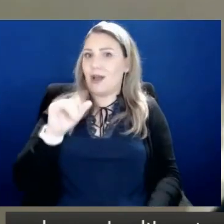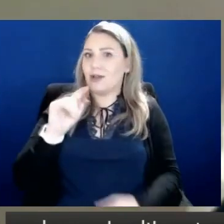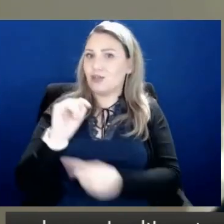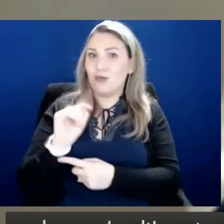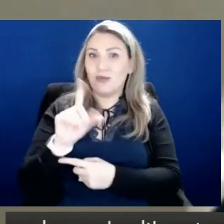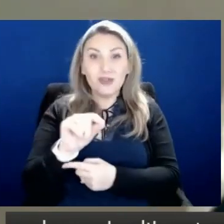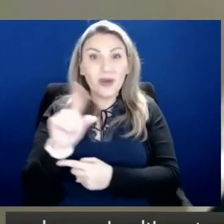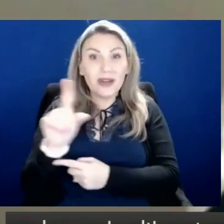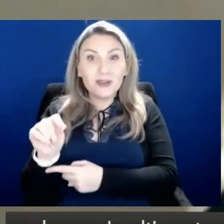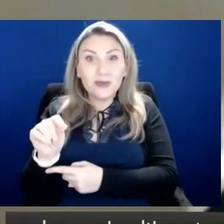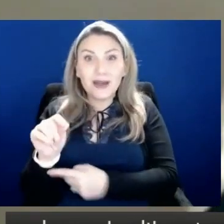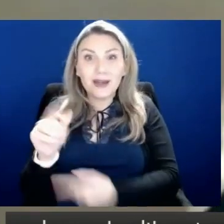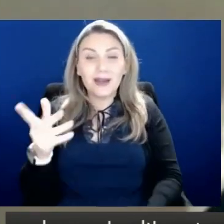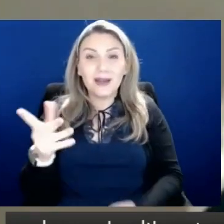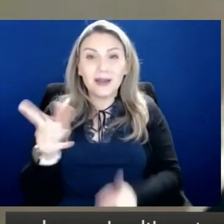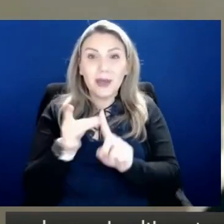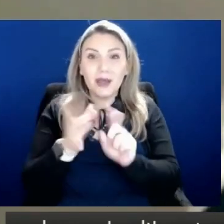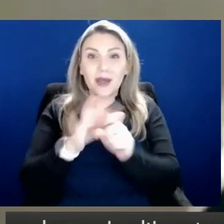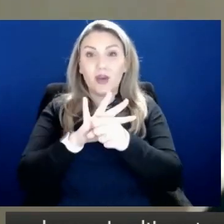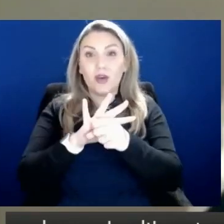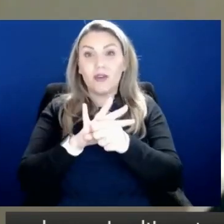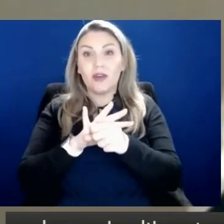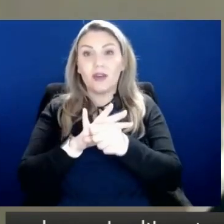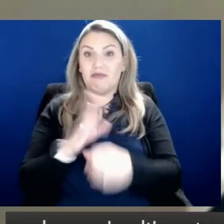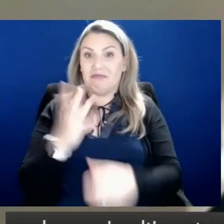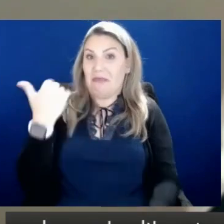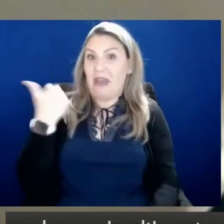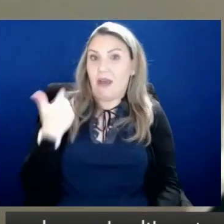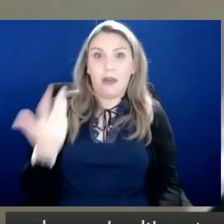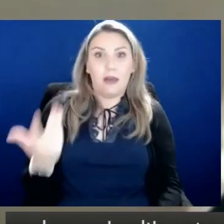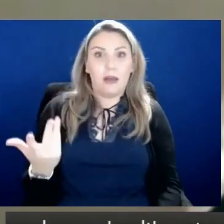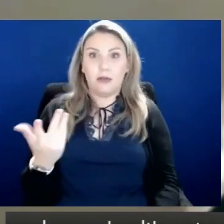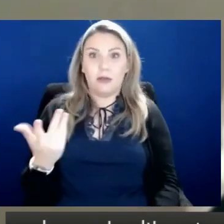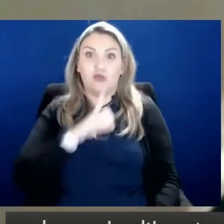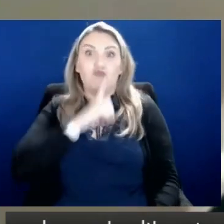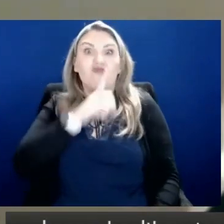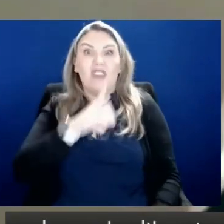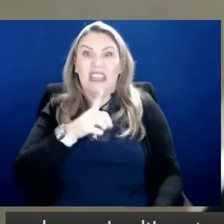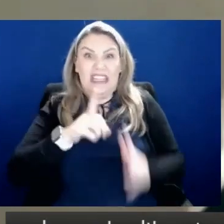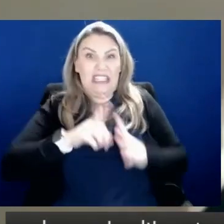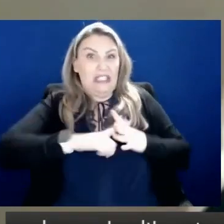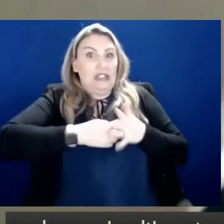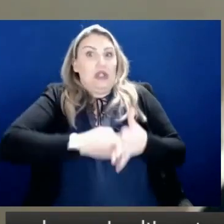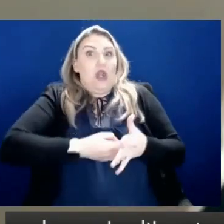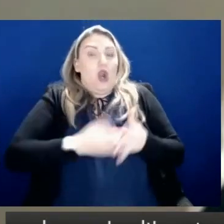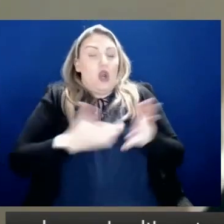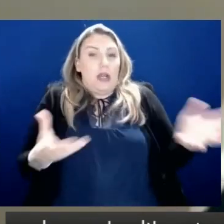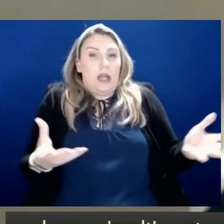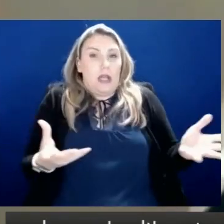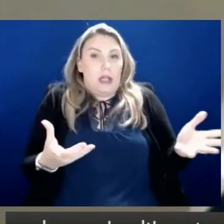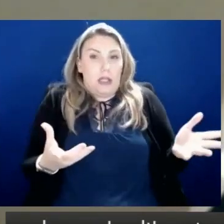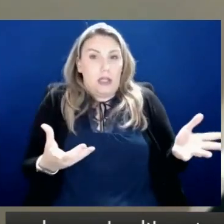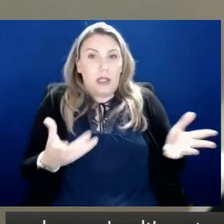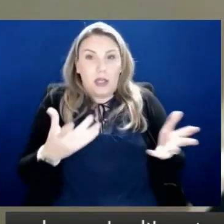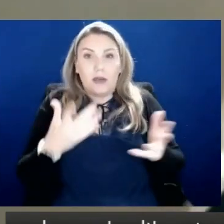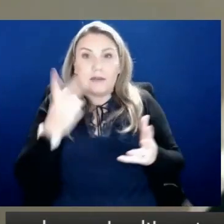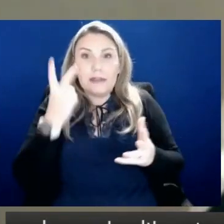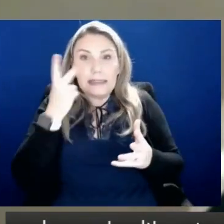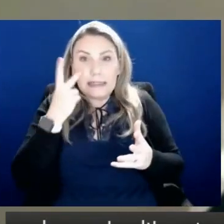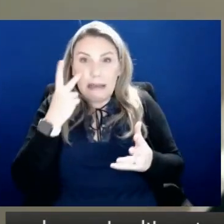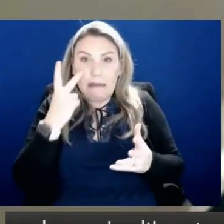2020. And, back then it was really just starting of seeing the long